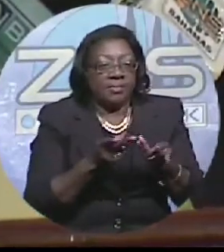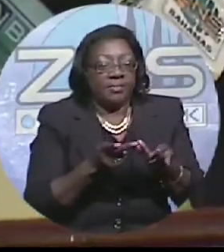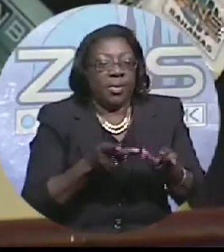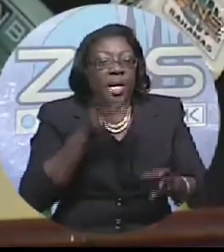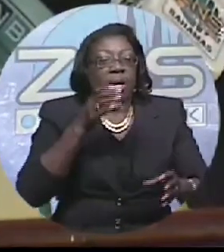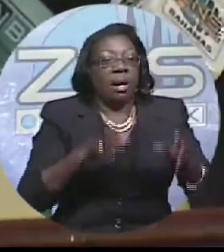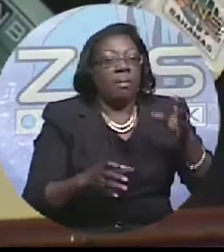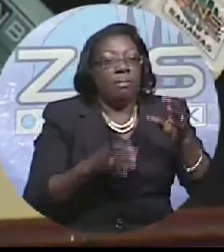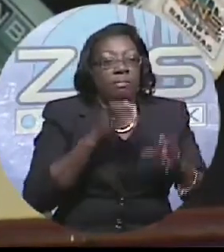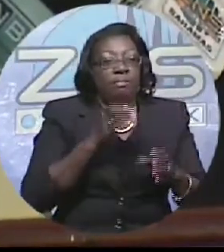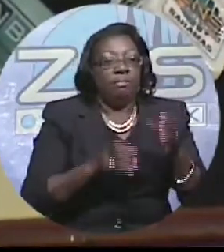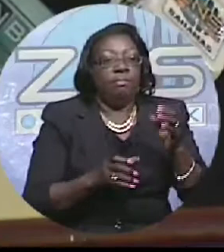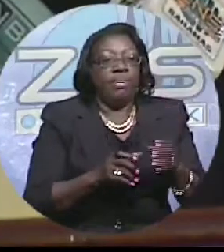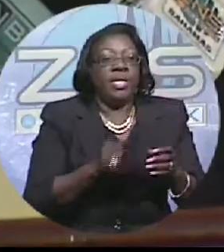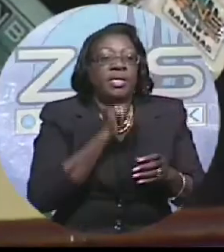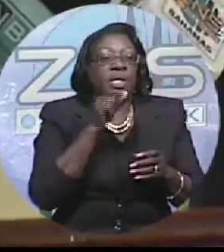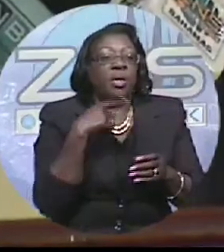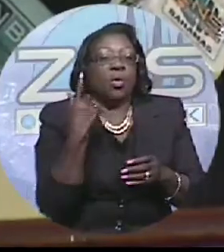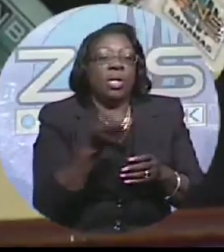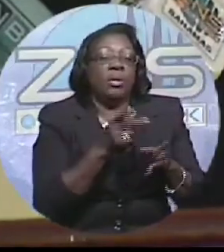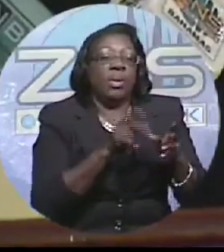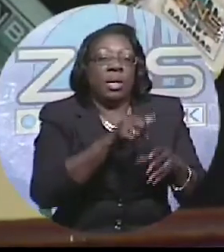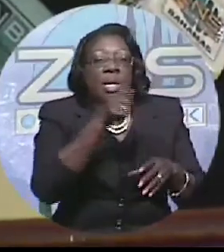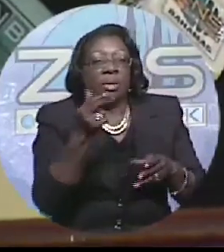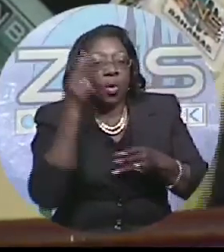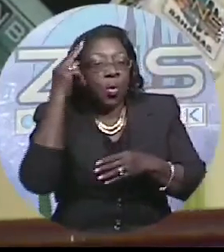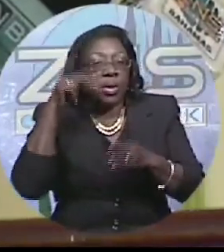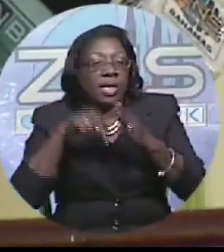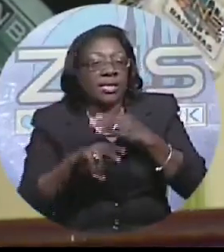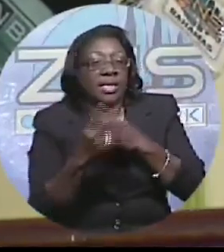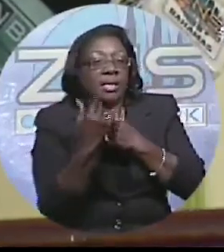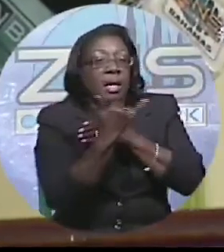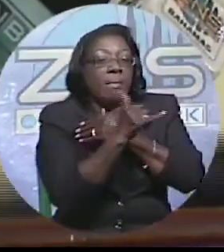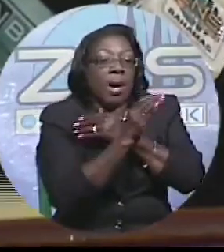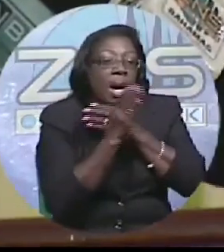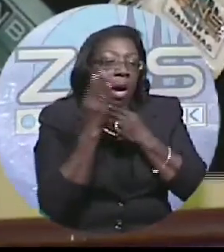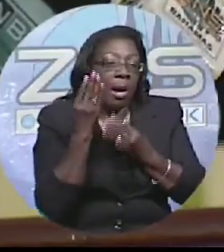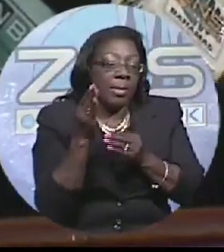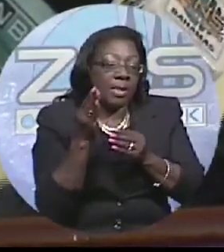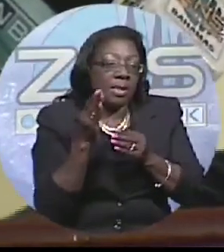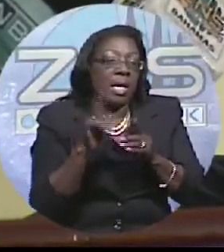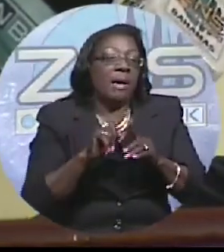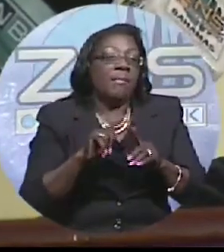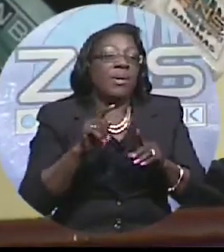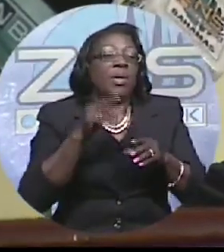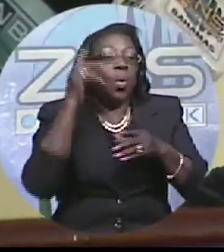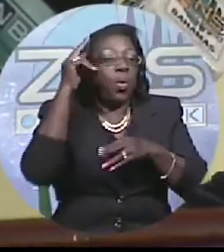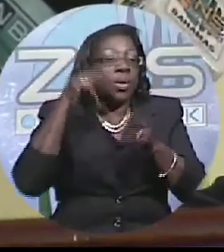competes not only with places in the Bahamas, but with places in the region.